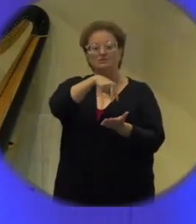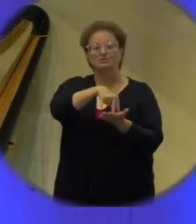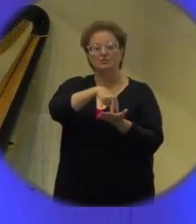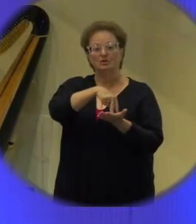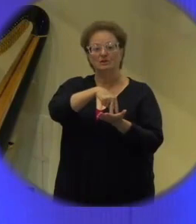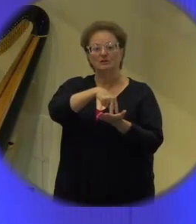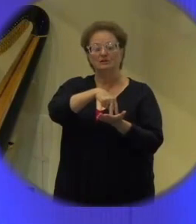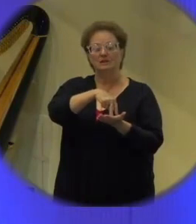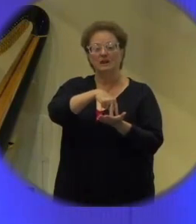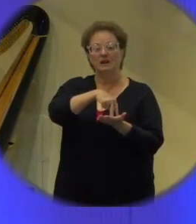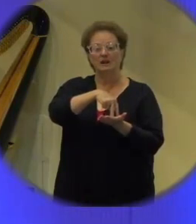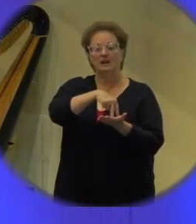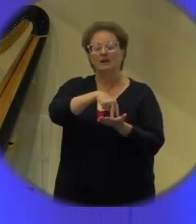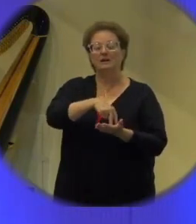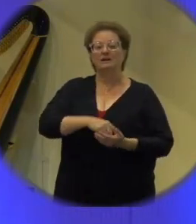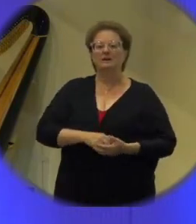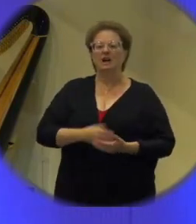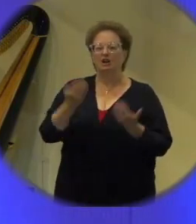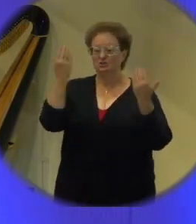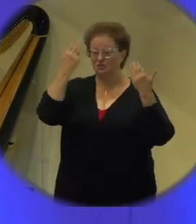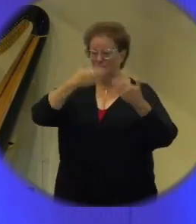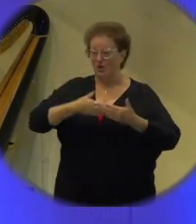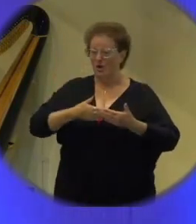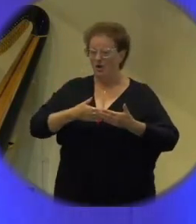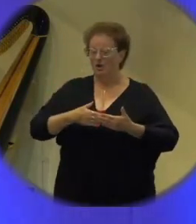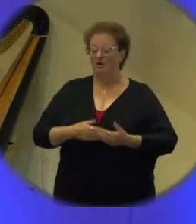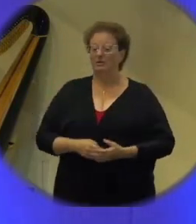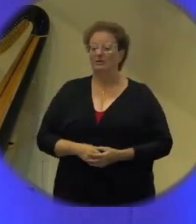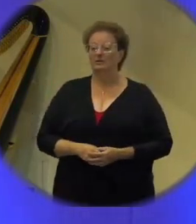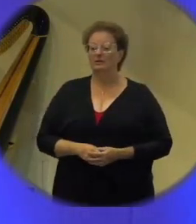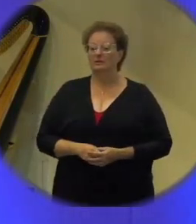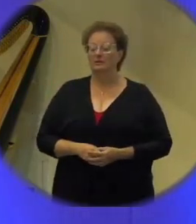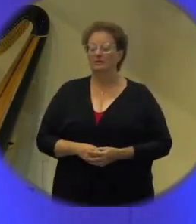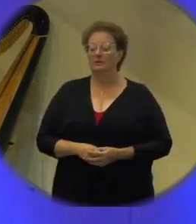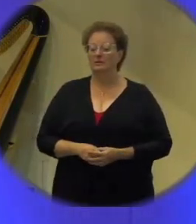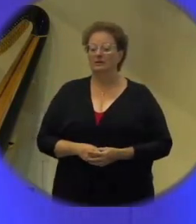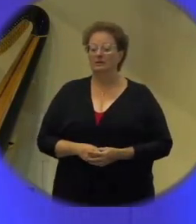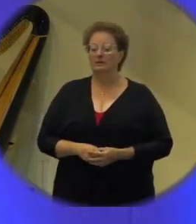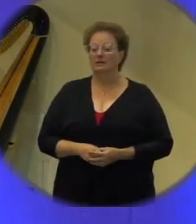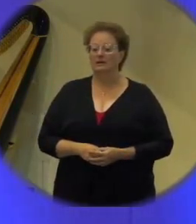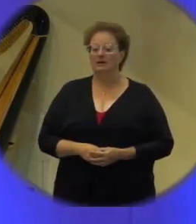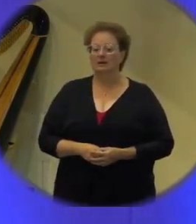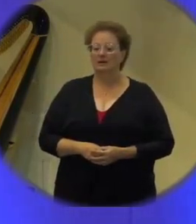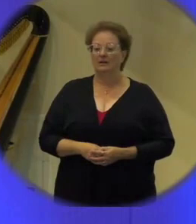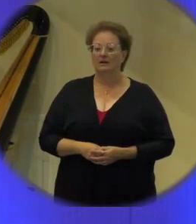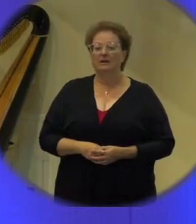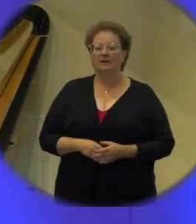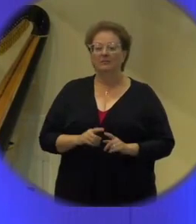and the light of the hallway was still behind him. He looked like Captain America.